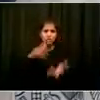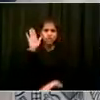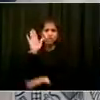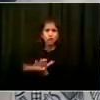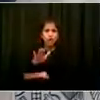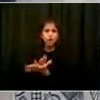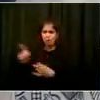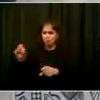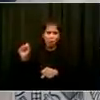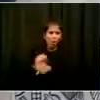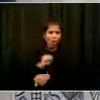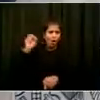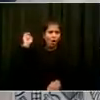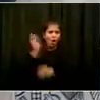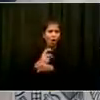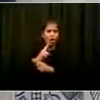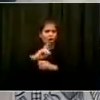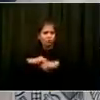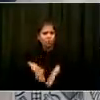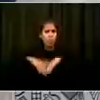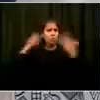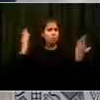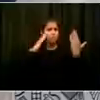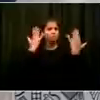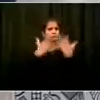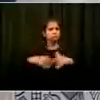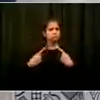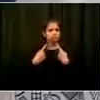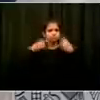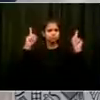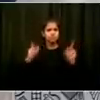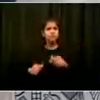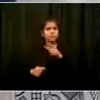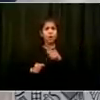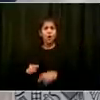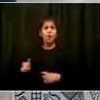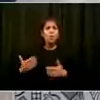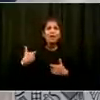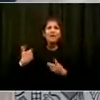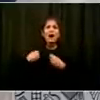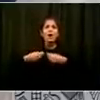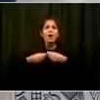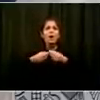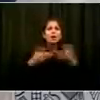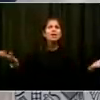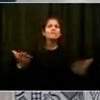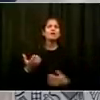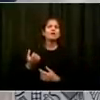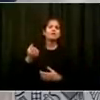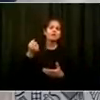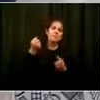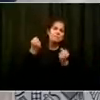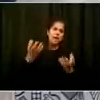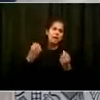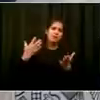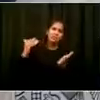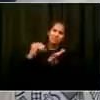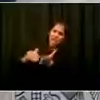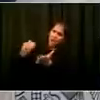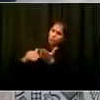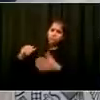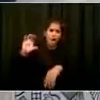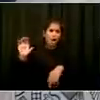horrendous, to put these devices in the hands of kids. And I don't quite understand why the same question keeps being asked when, in fact, the evidence